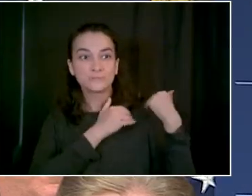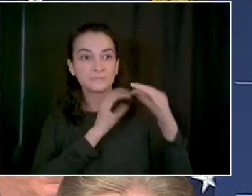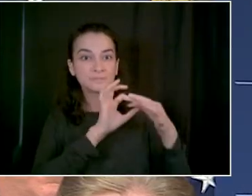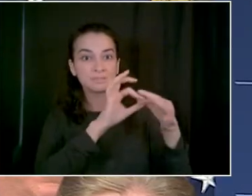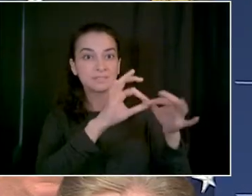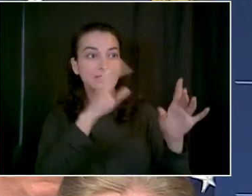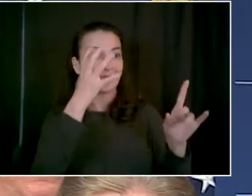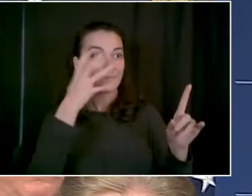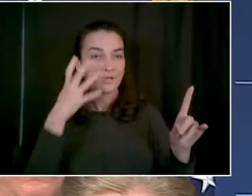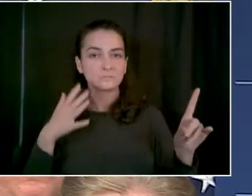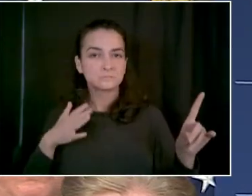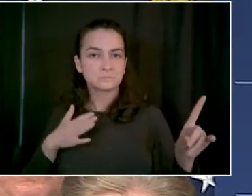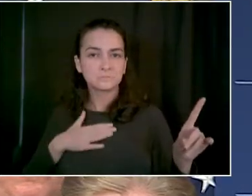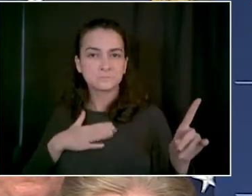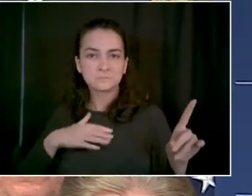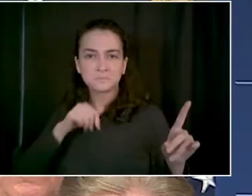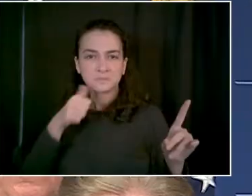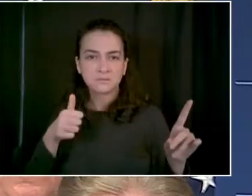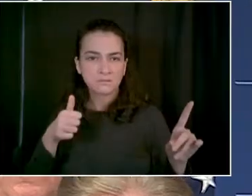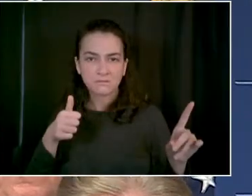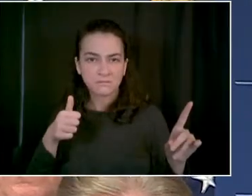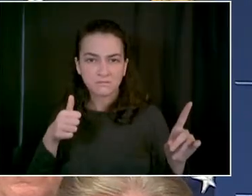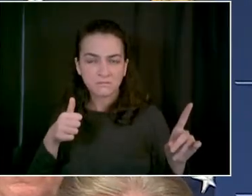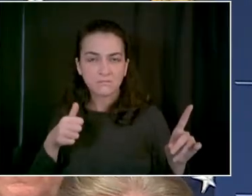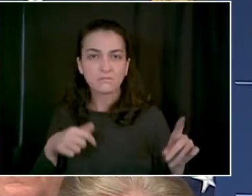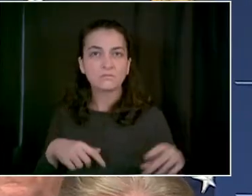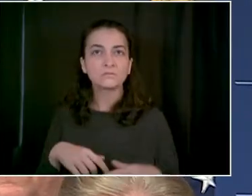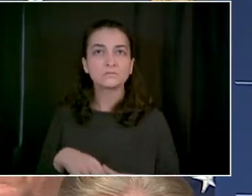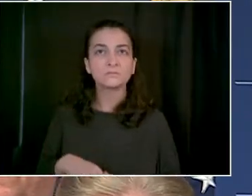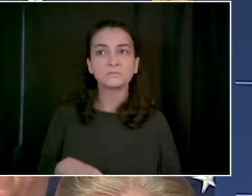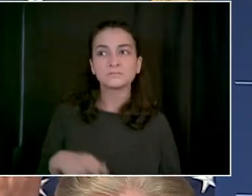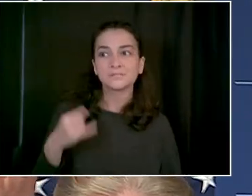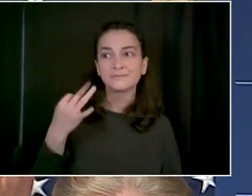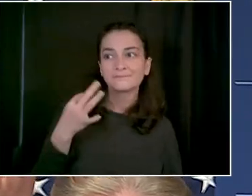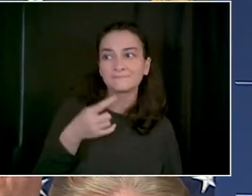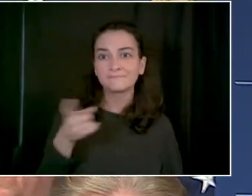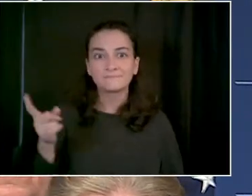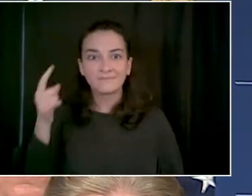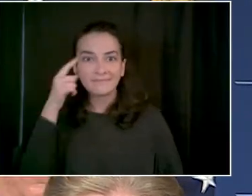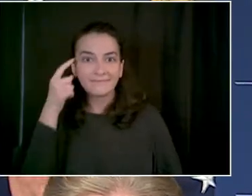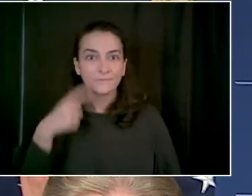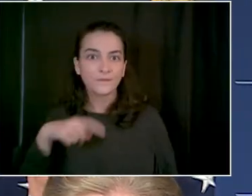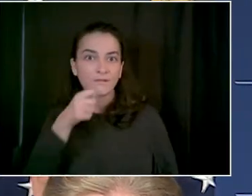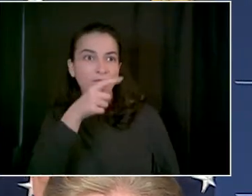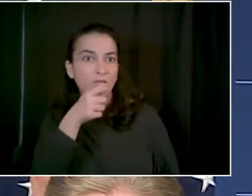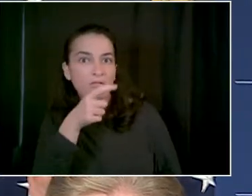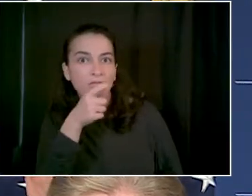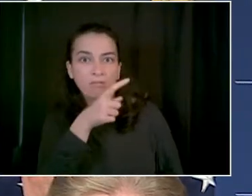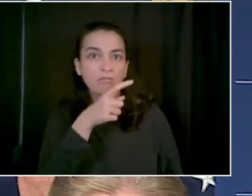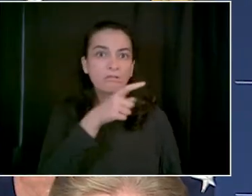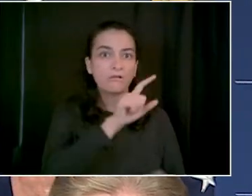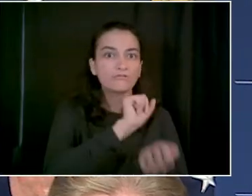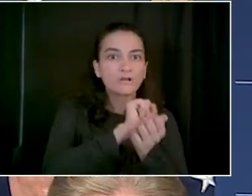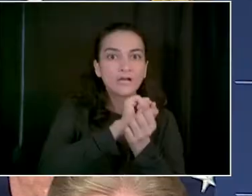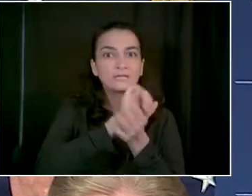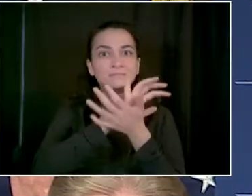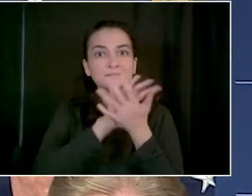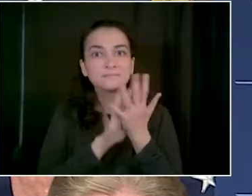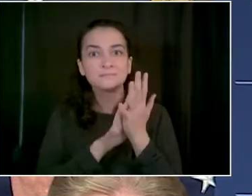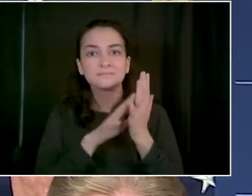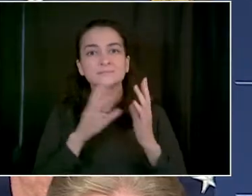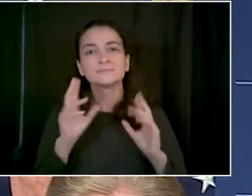though those men and women who are dedicated to public safety they're involved in some criminal action. They are not.